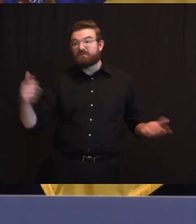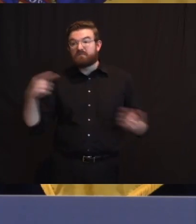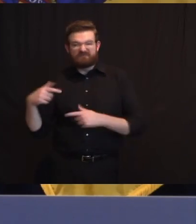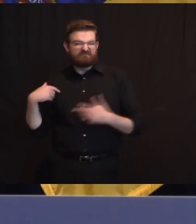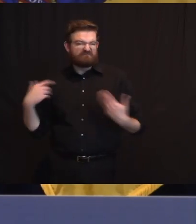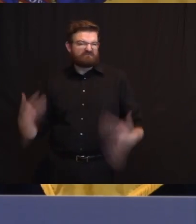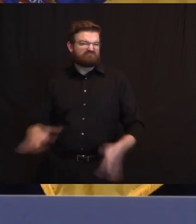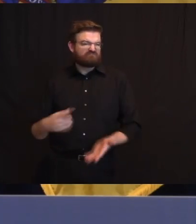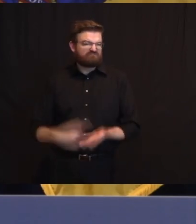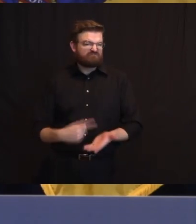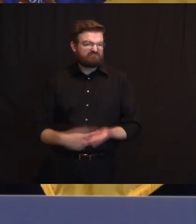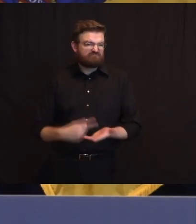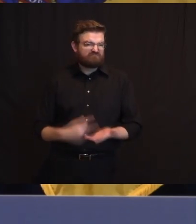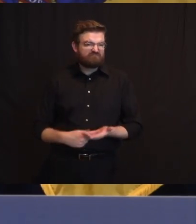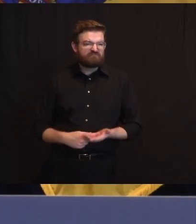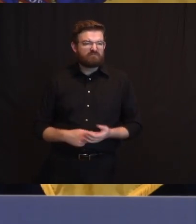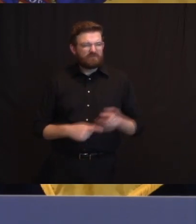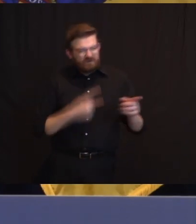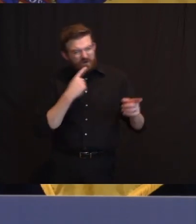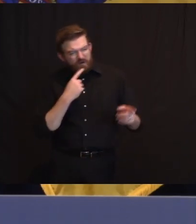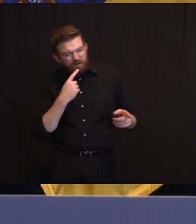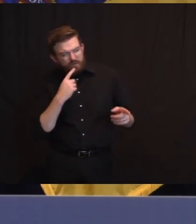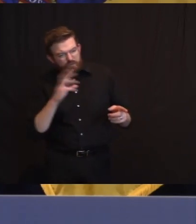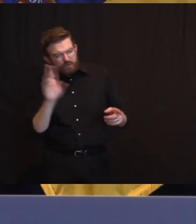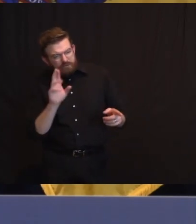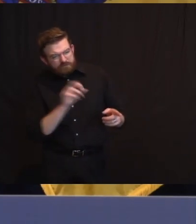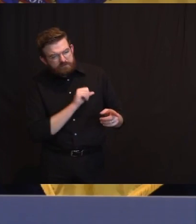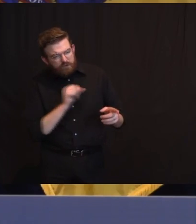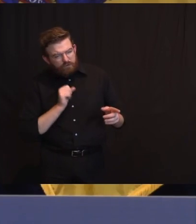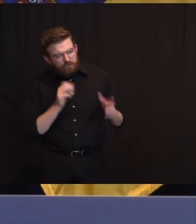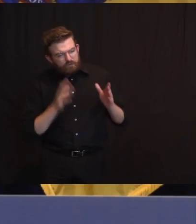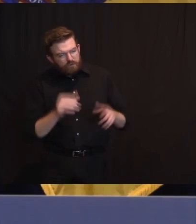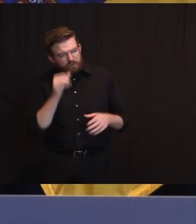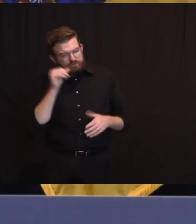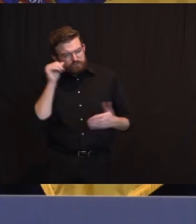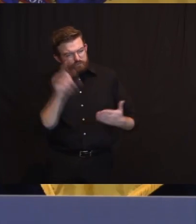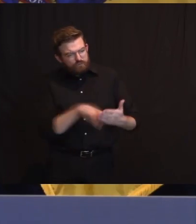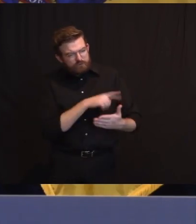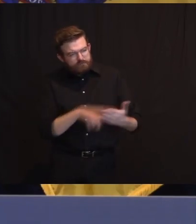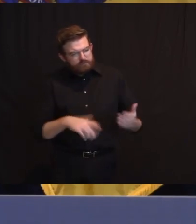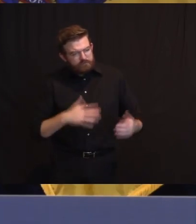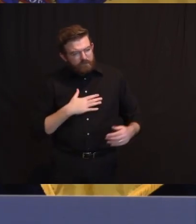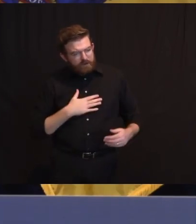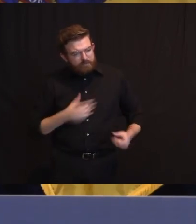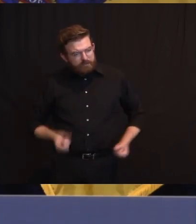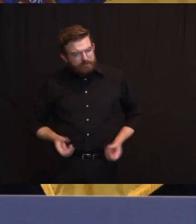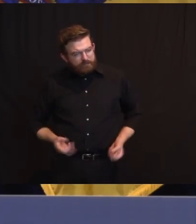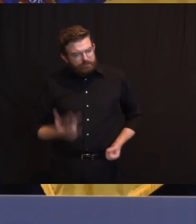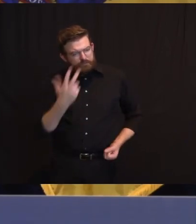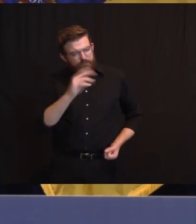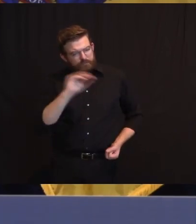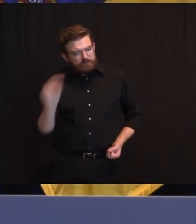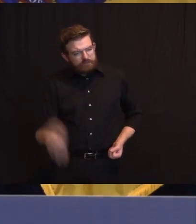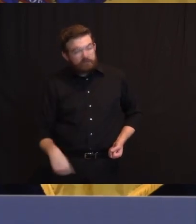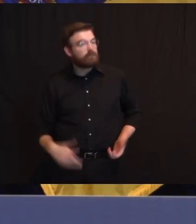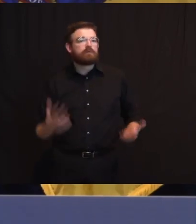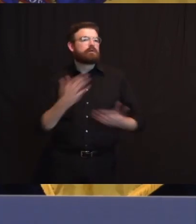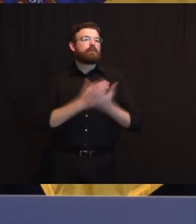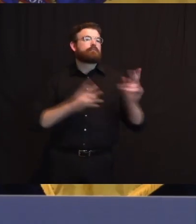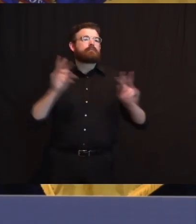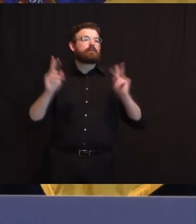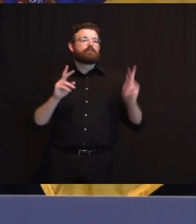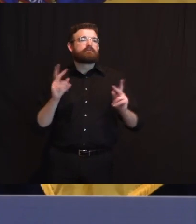Republican senators have said, but first of all, certain people out there can never be satisfied, no matter how many